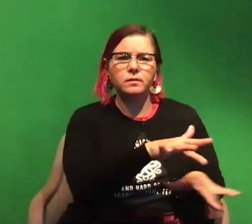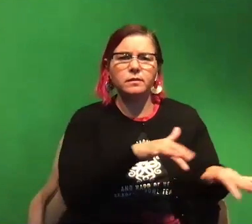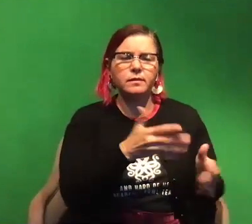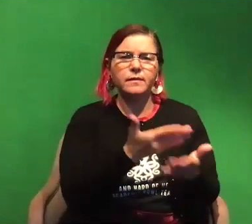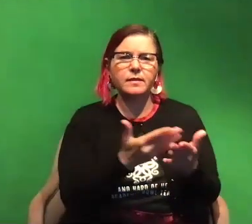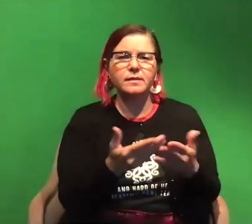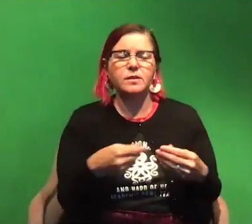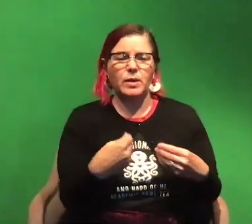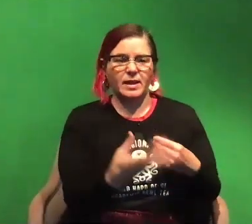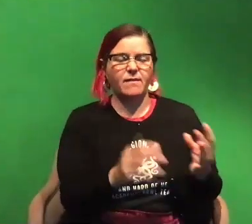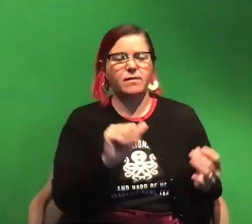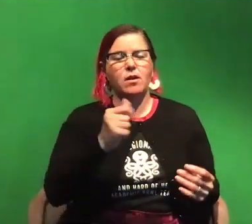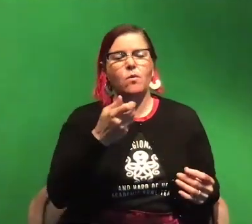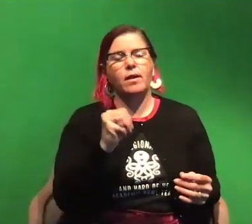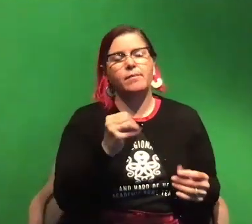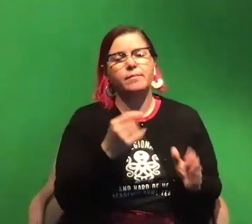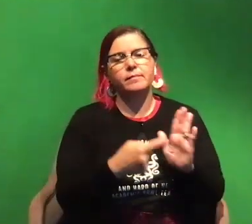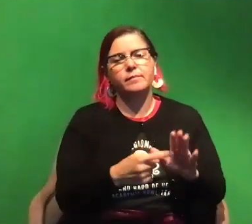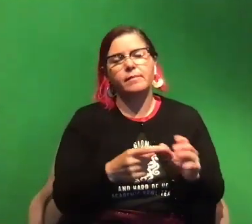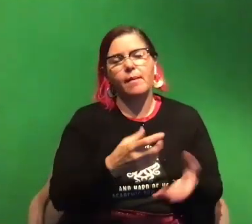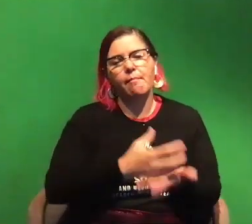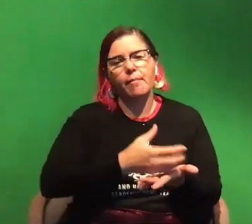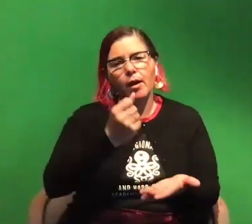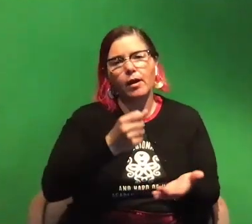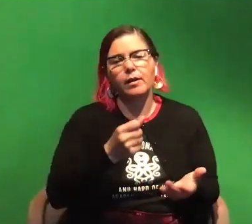give them in aquariums, like a bottle, for instance, that has a